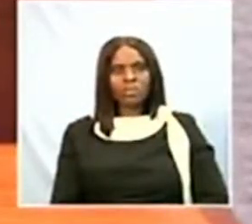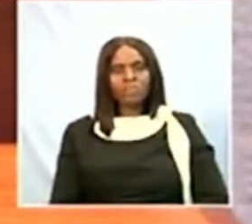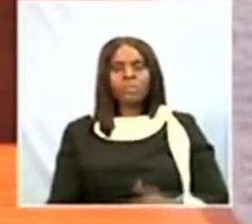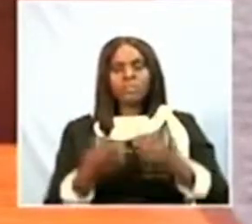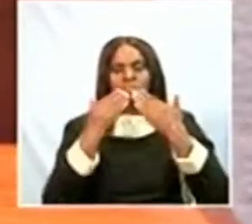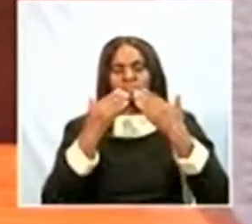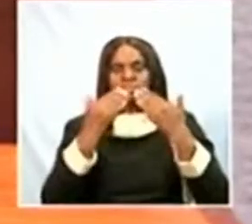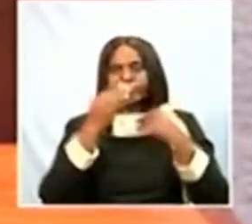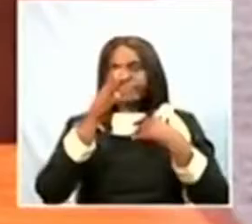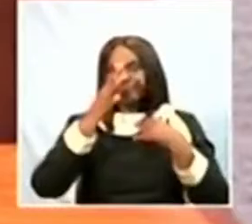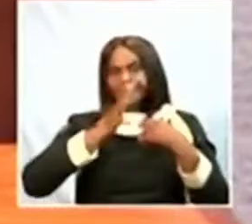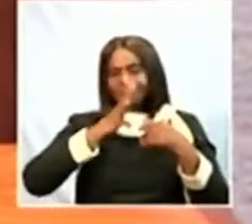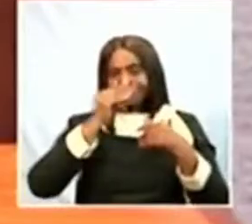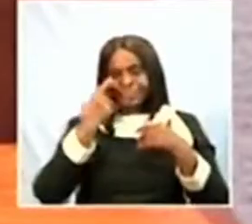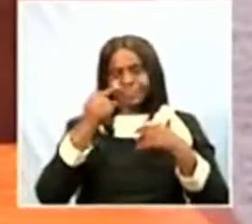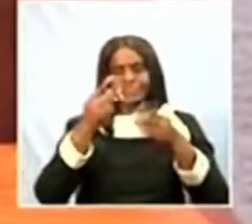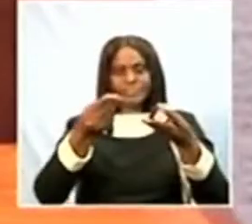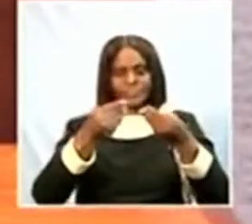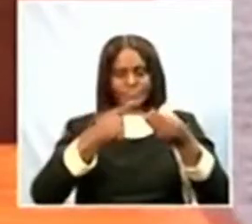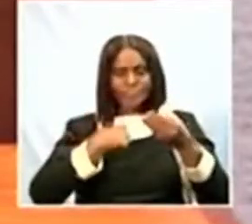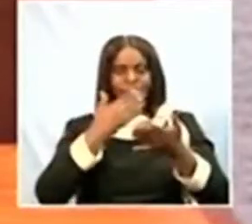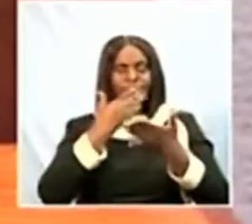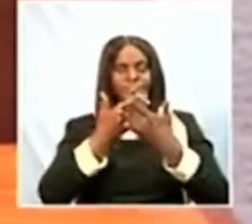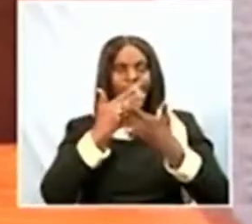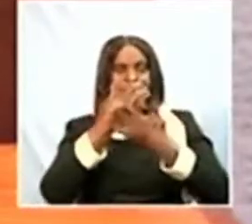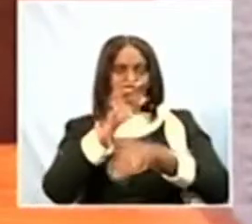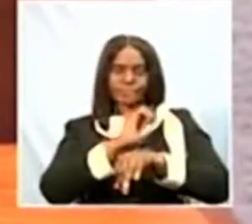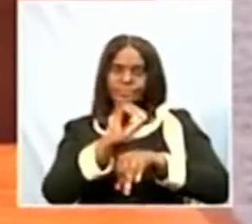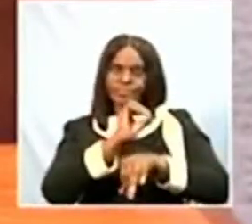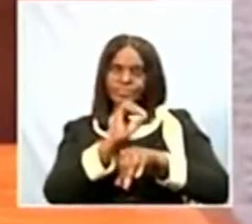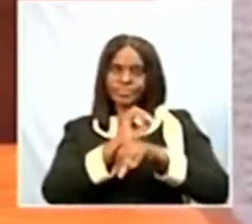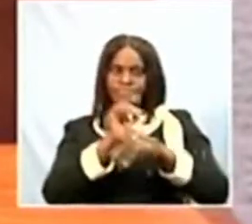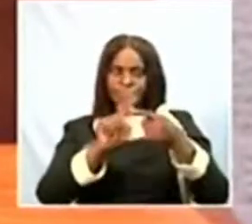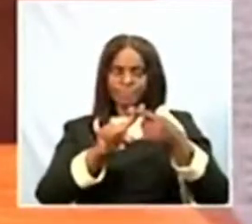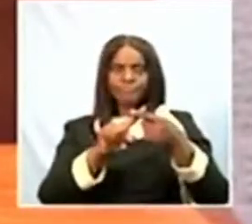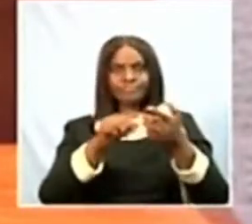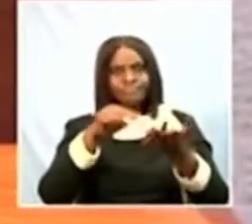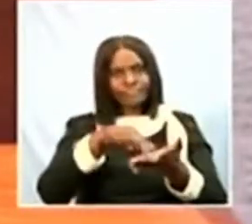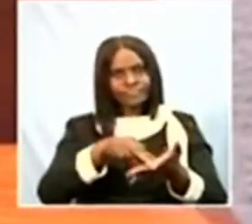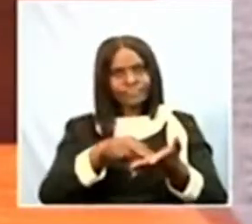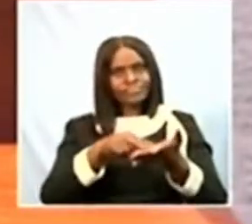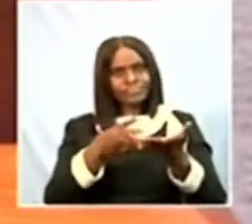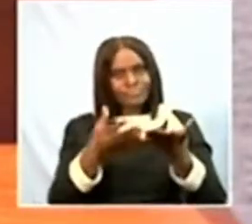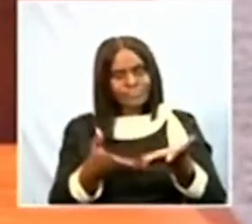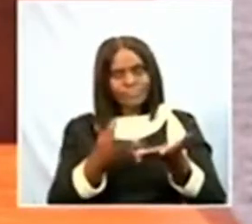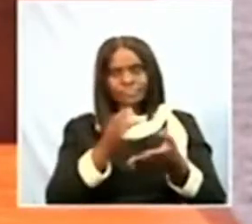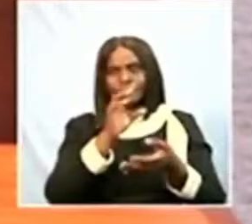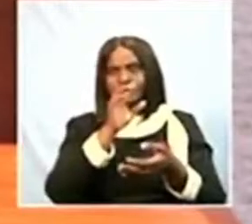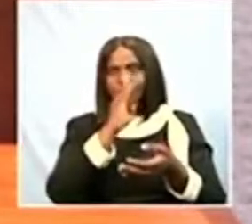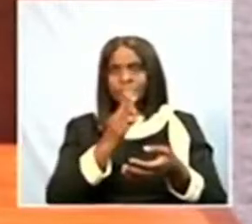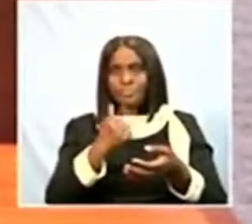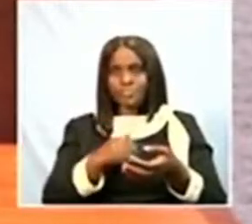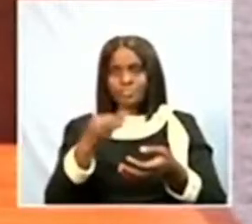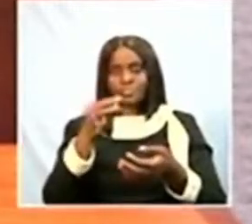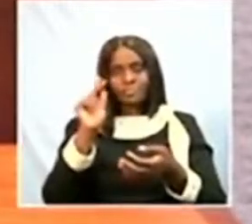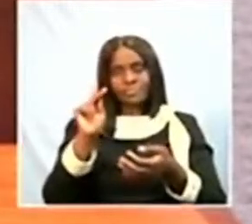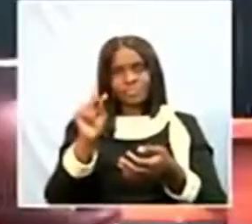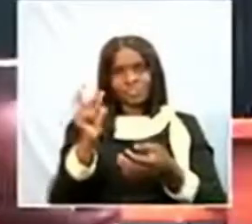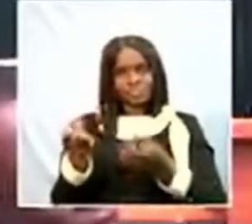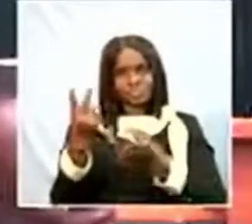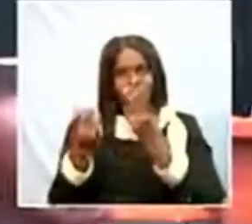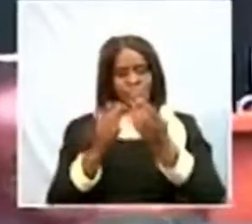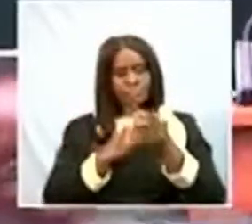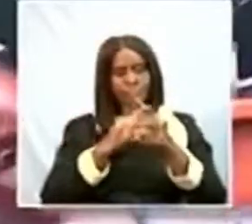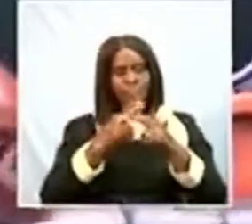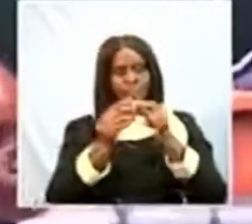Thank you, Madam Speaker, for giving me a great opportunity to stand and speak on behalf of the Kawata constituency. My name is Mumba Emmanuel,